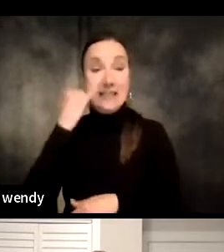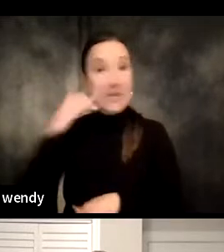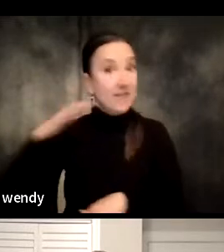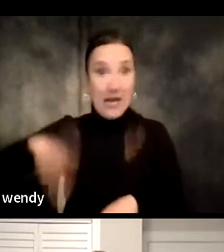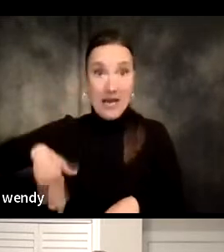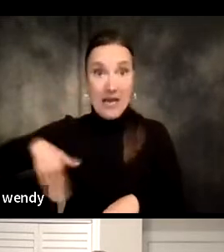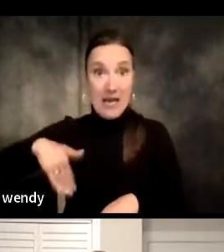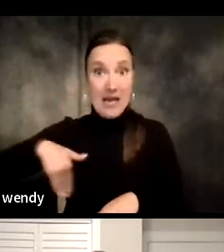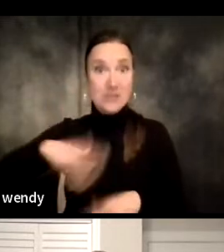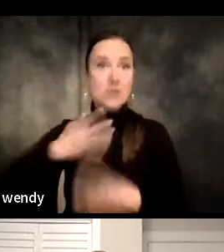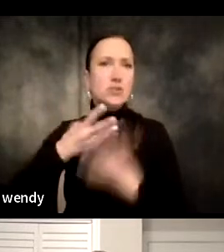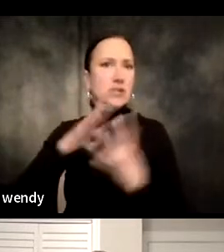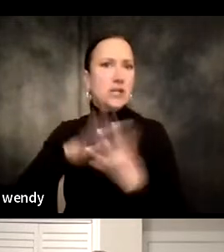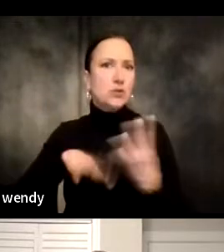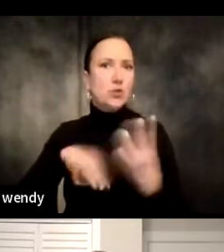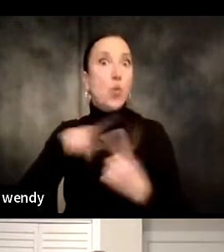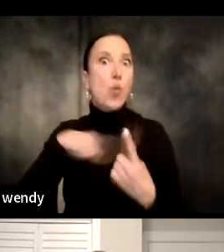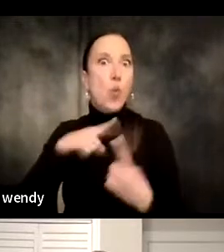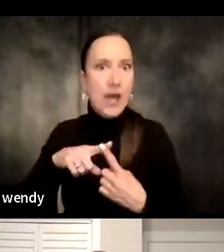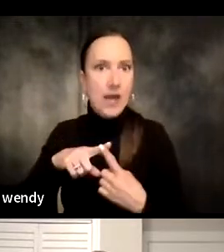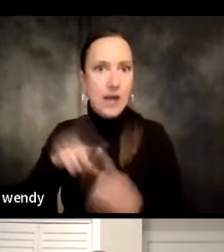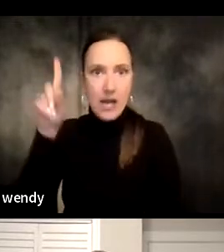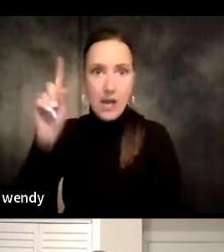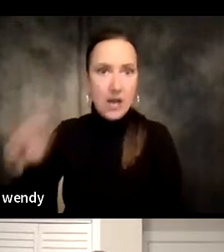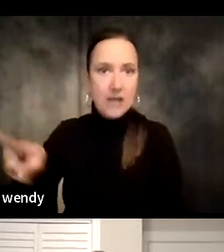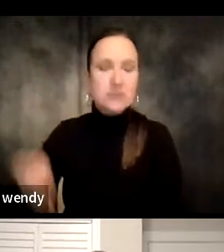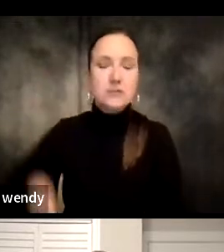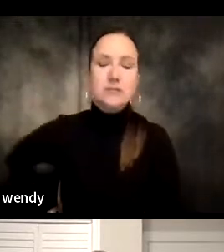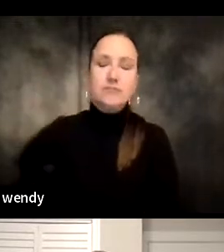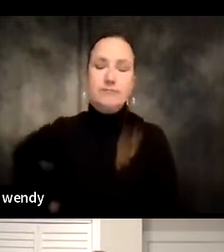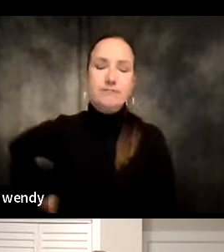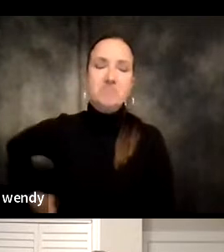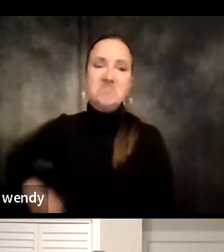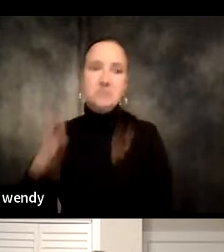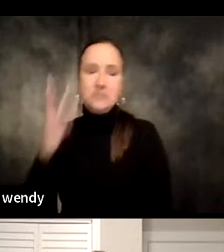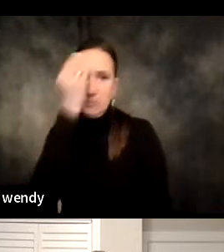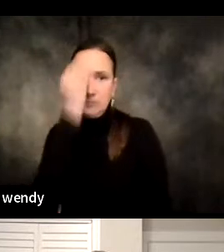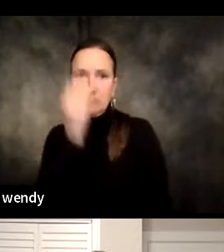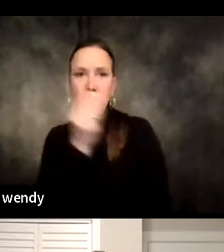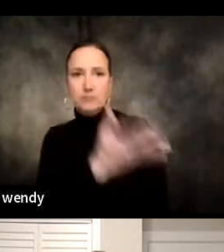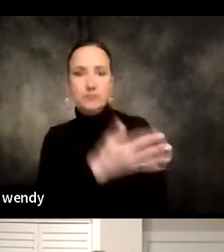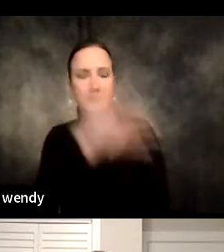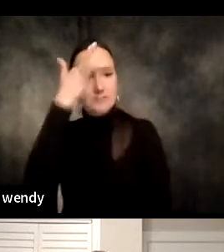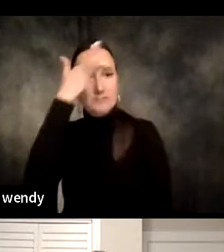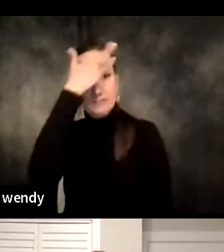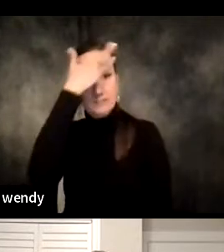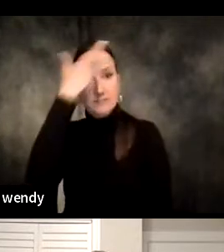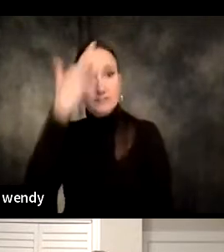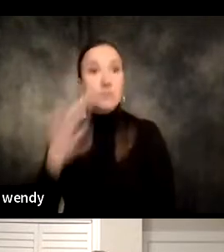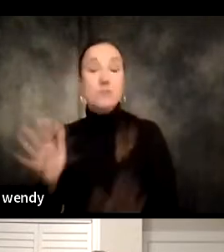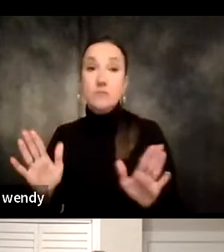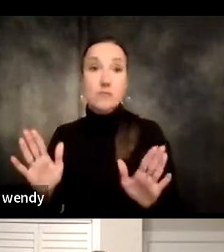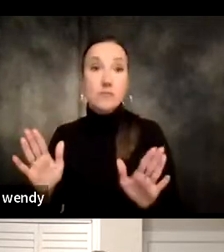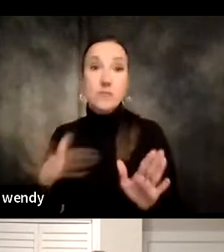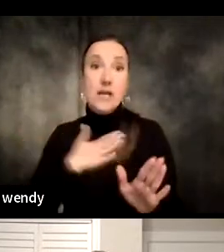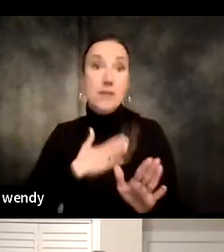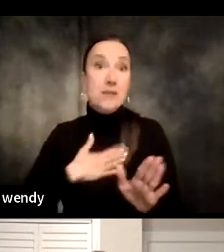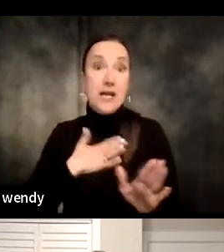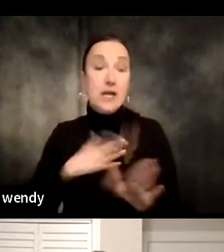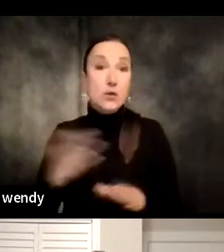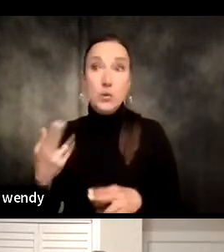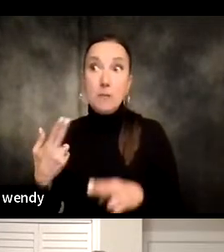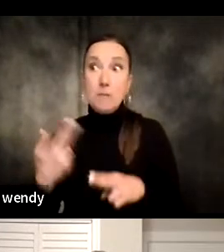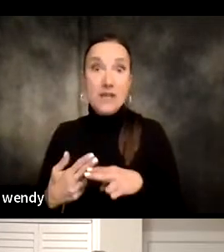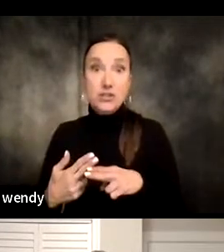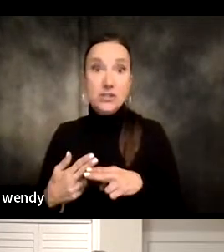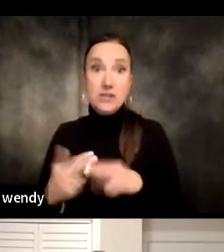repaired, when is it scheduled to be repaired? So I'll be able to report back to you about that. Yep, and I'm glad you mentioned to me, Knight,